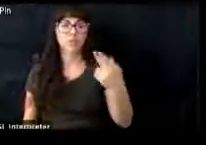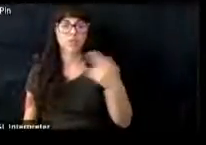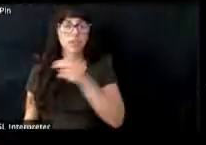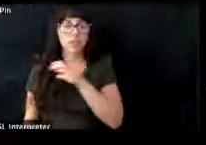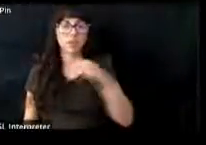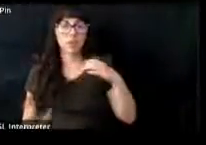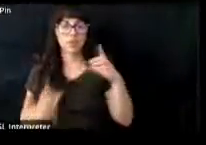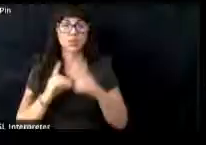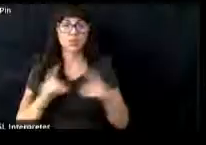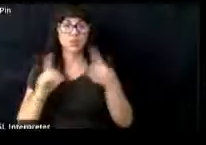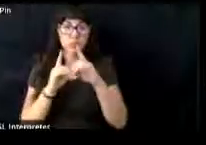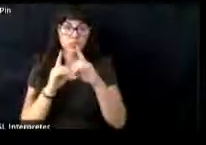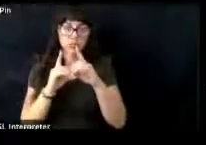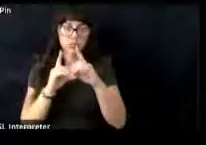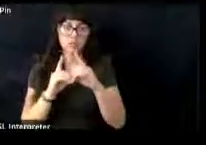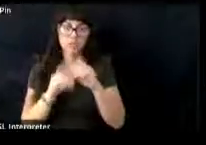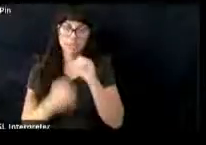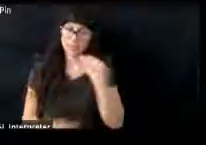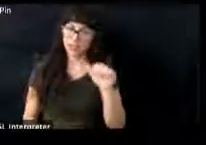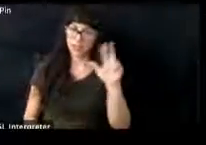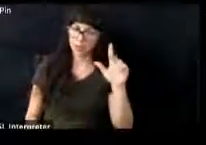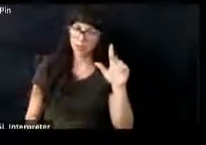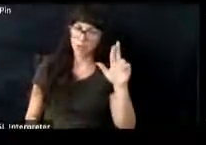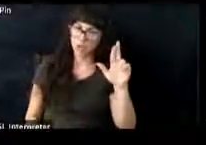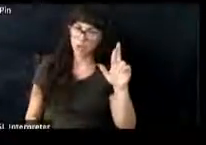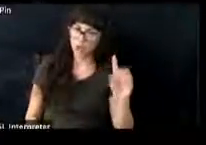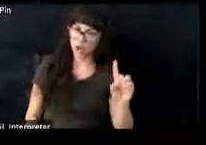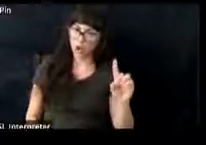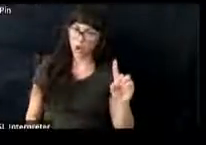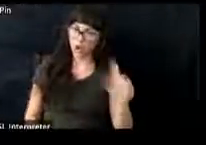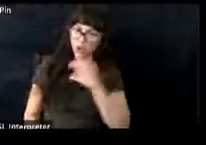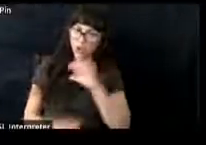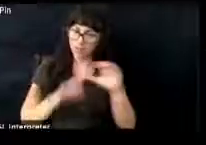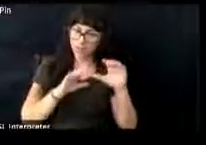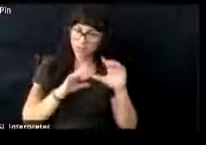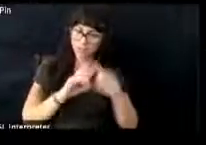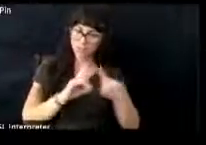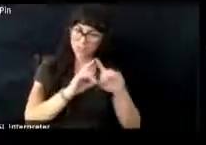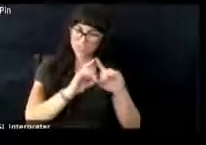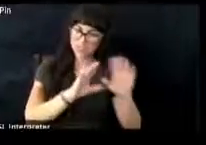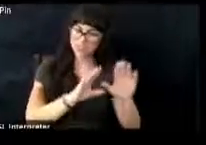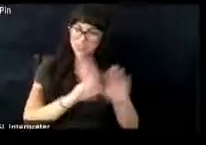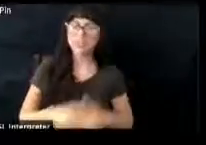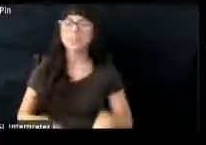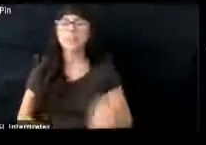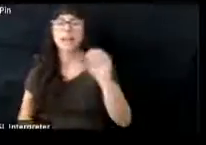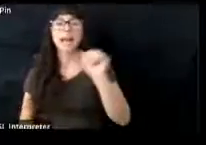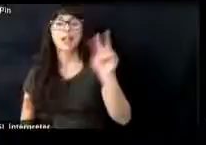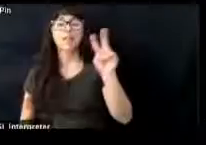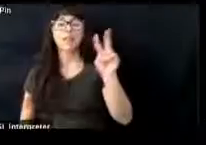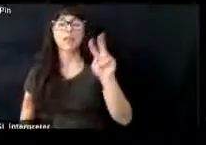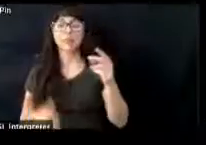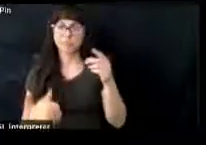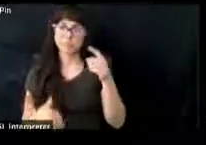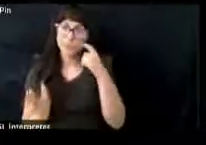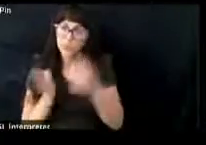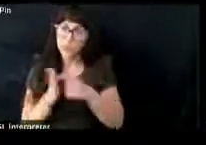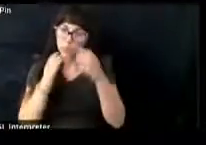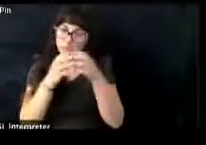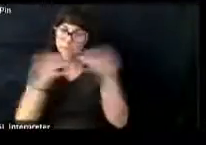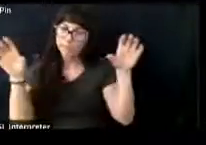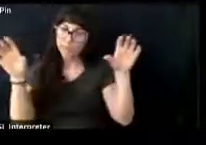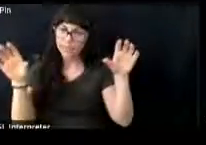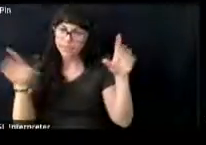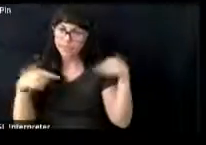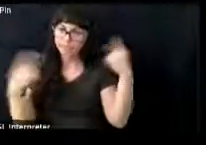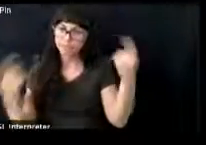as opposed to the 23rd Congressional District. The Antelope Valley has been divided for quite some